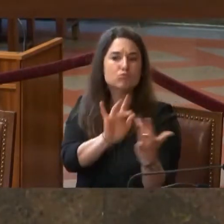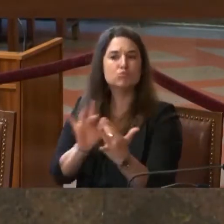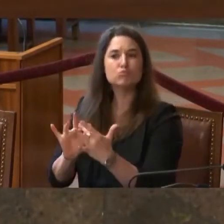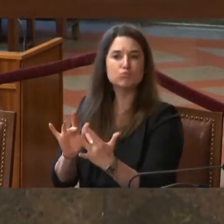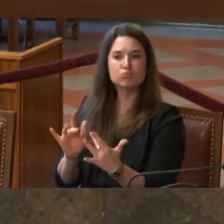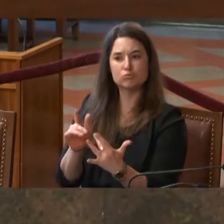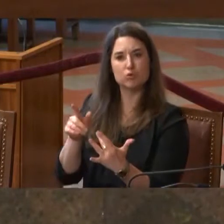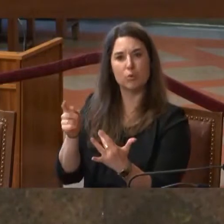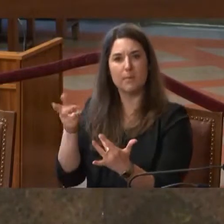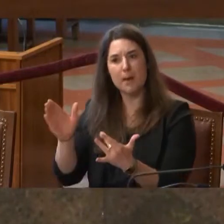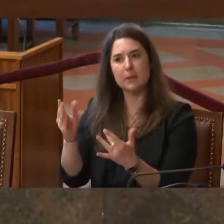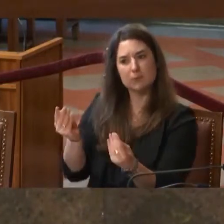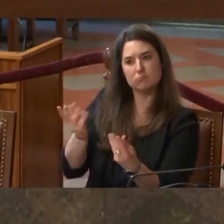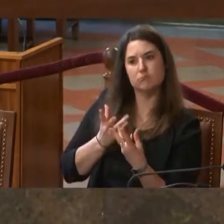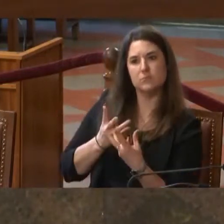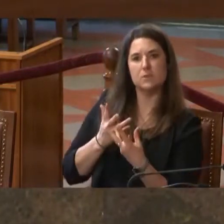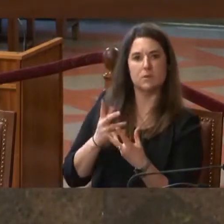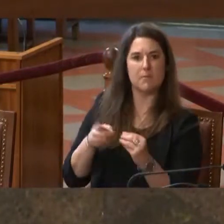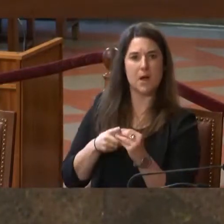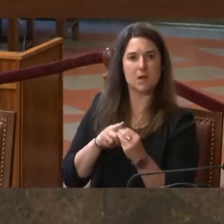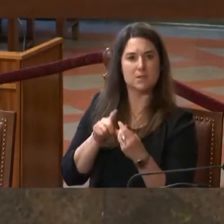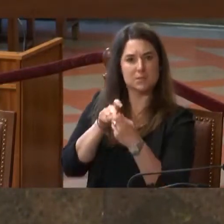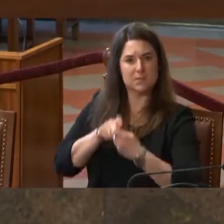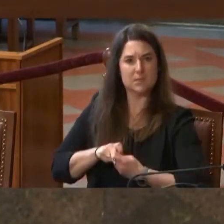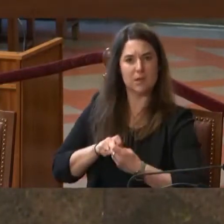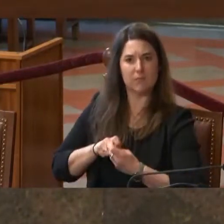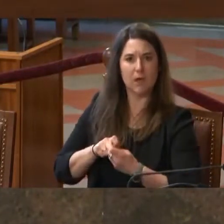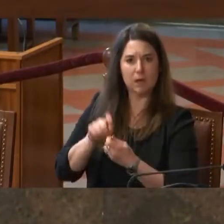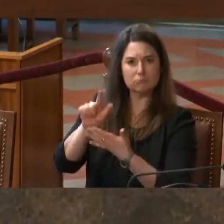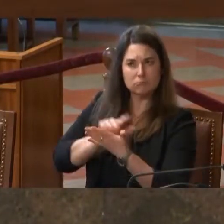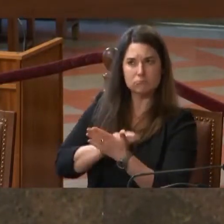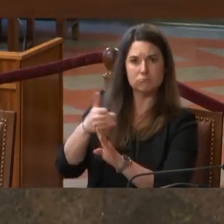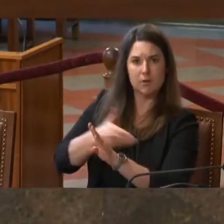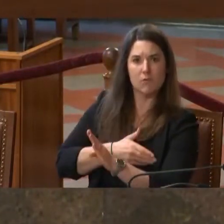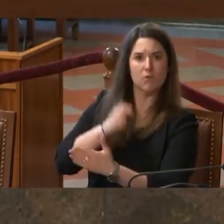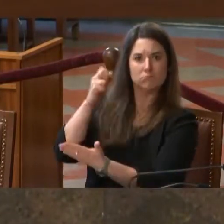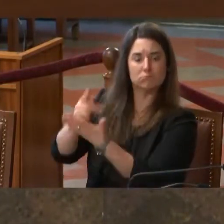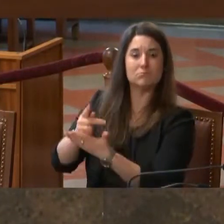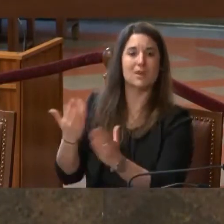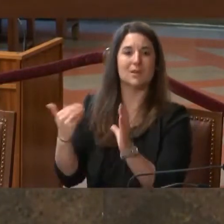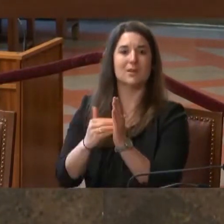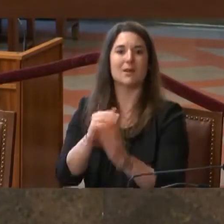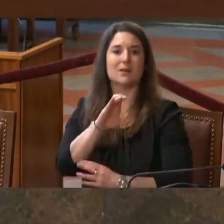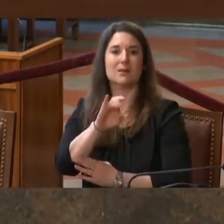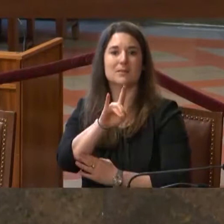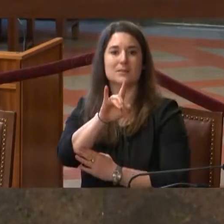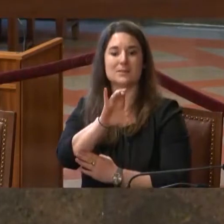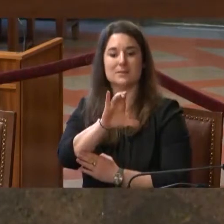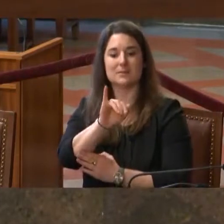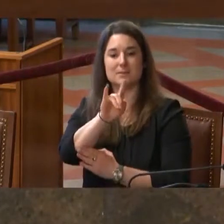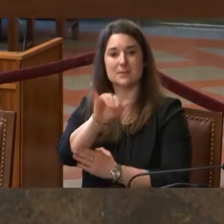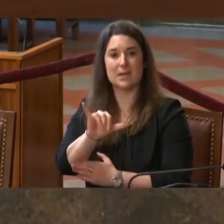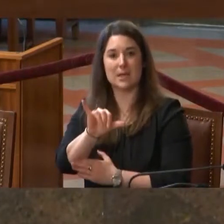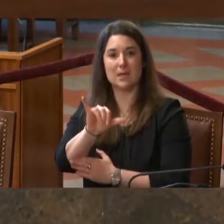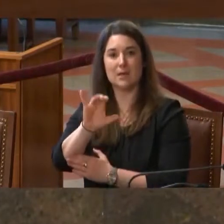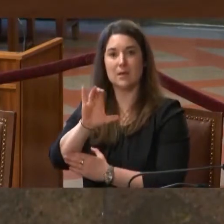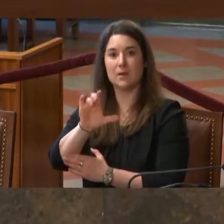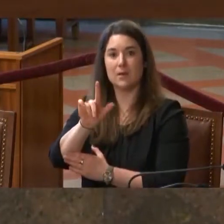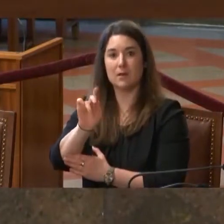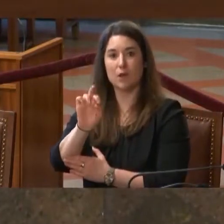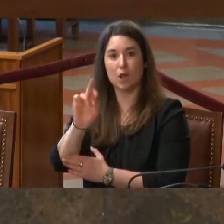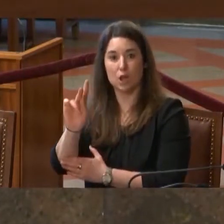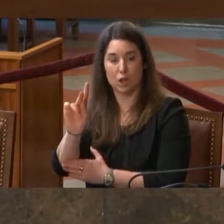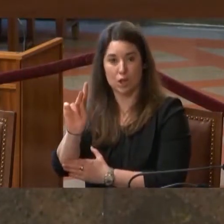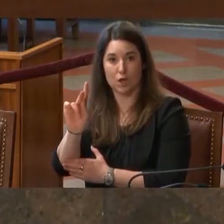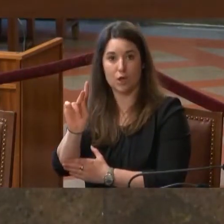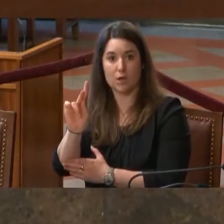to know about specific legislation before us or work before council. Again, the email is city, C-I-T-Y, clerks,